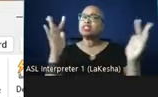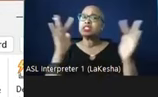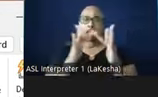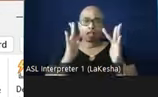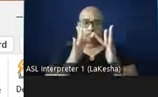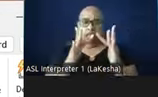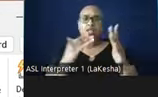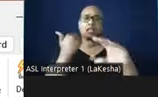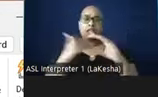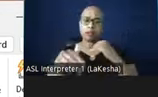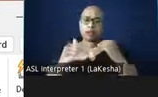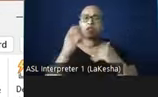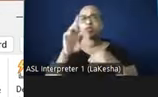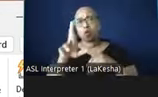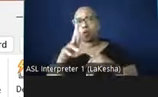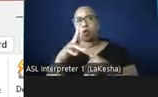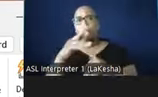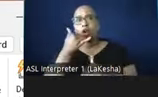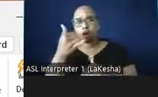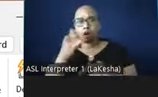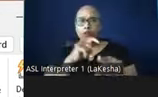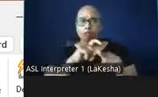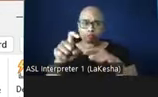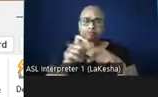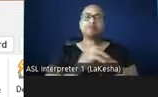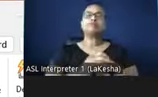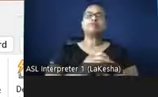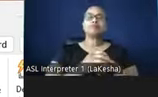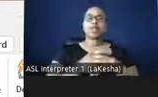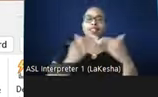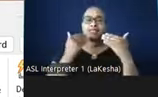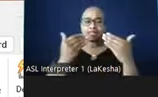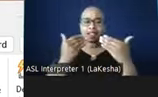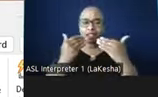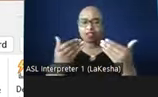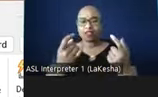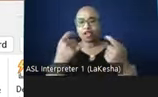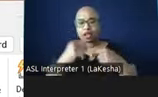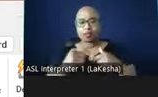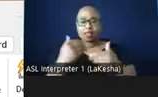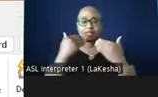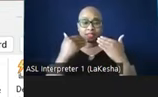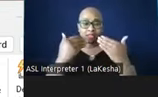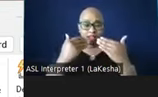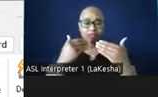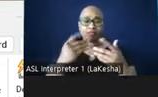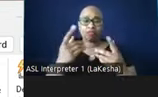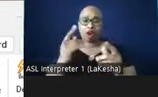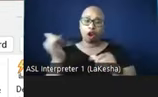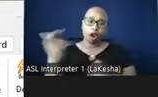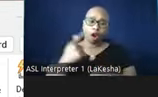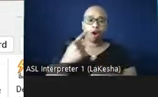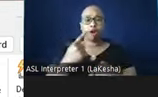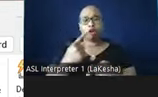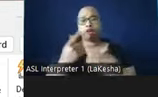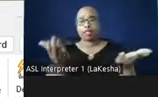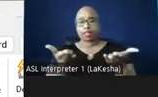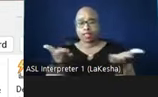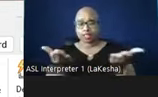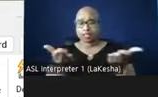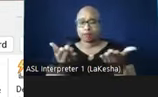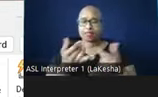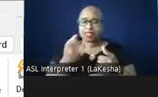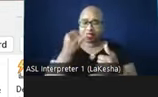email or call. And thank you for attending. Thanks to our attendees. And this is the last of our